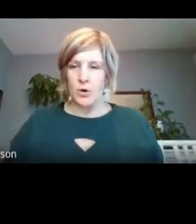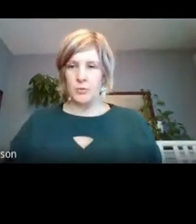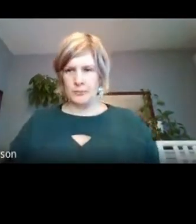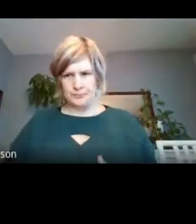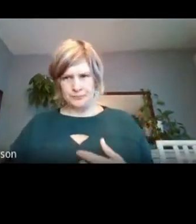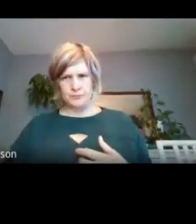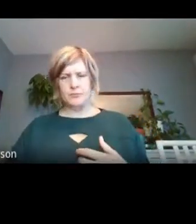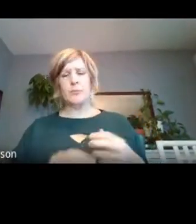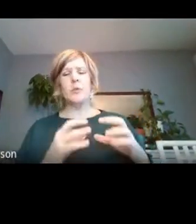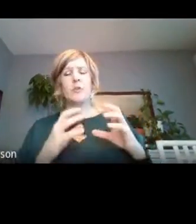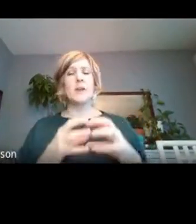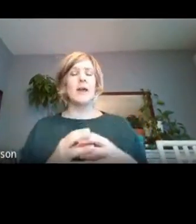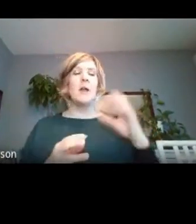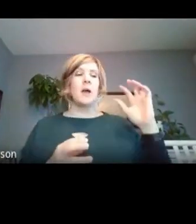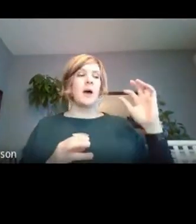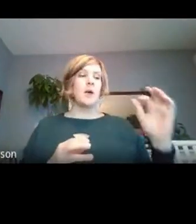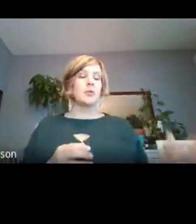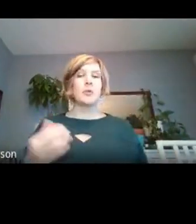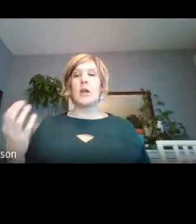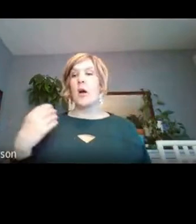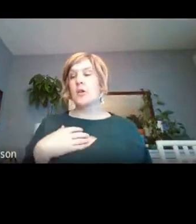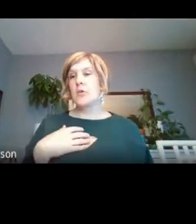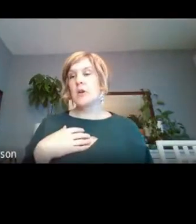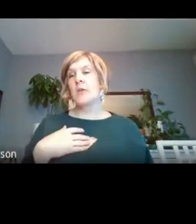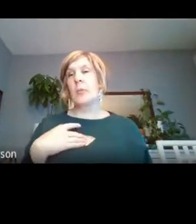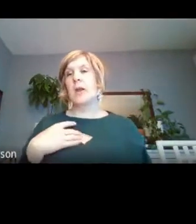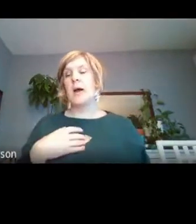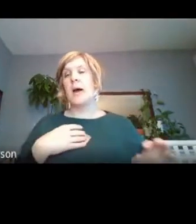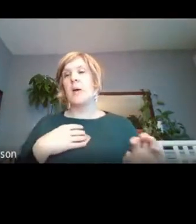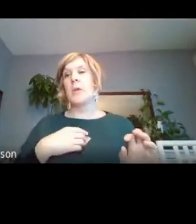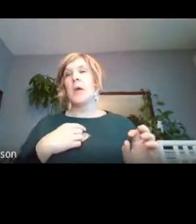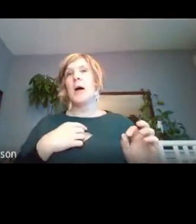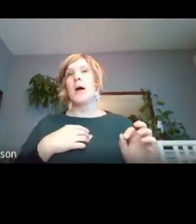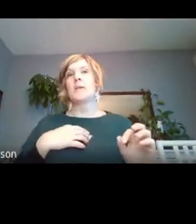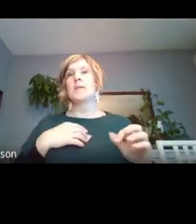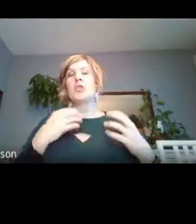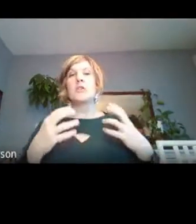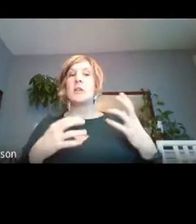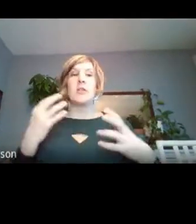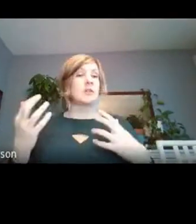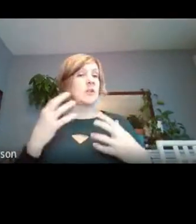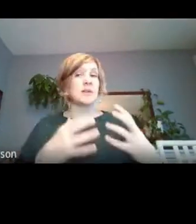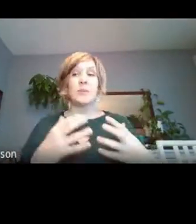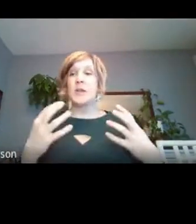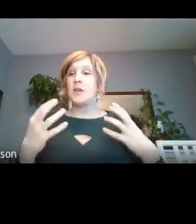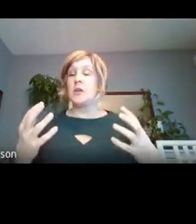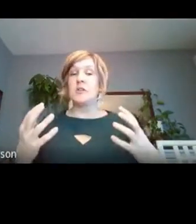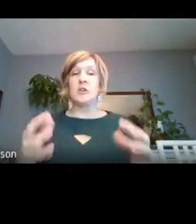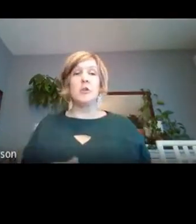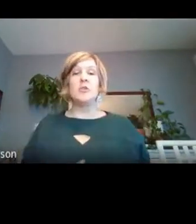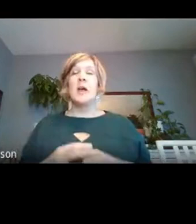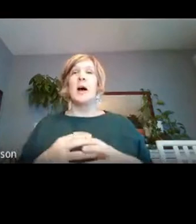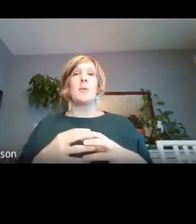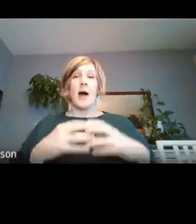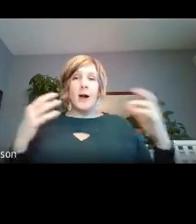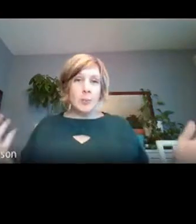breakout rooms so again um certainly our union has been um uh suggesting that this is not something that you need